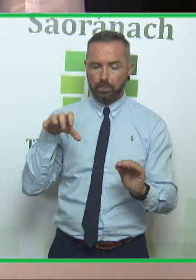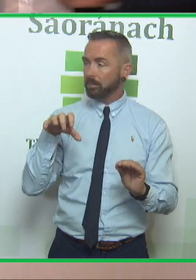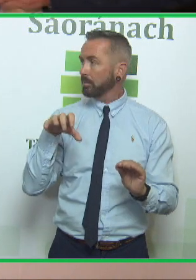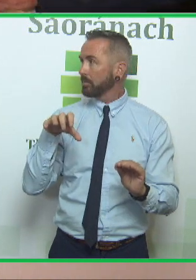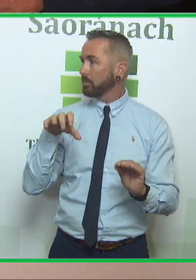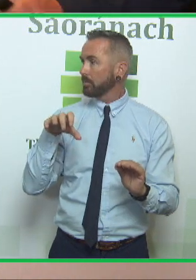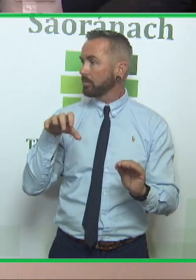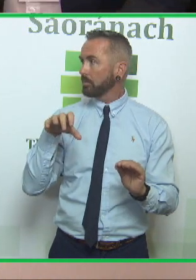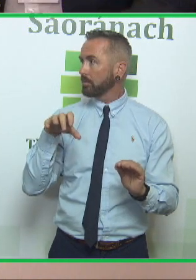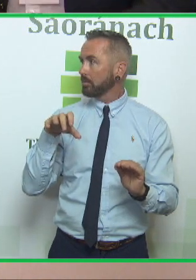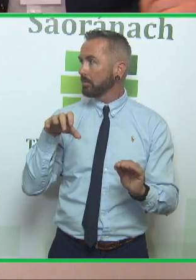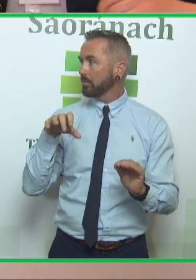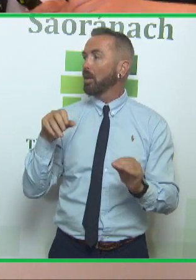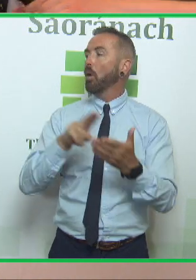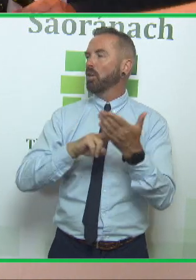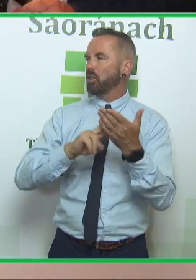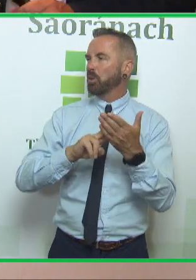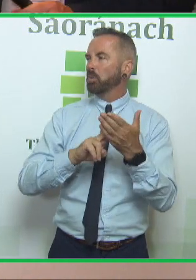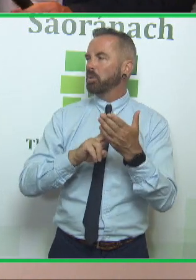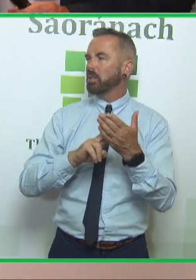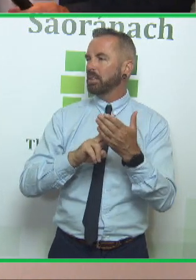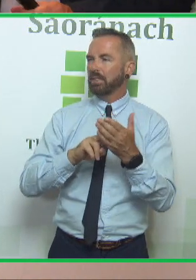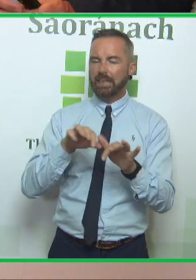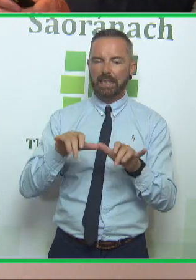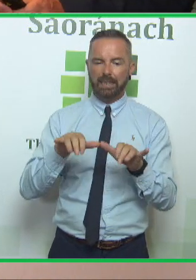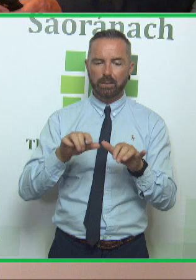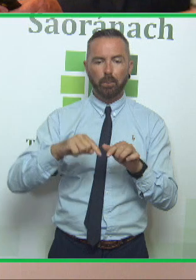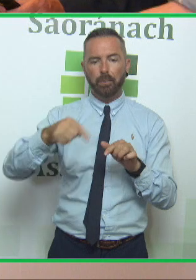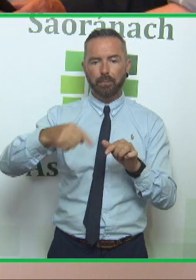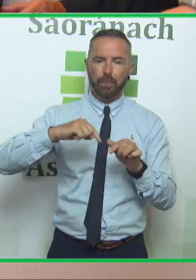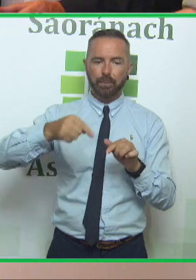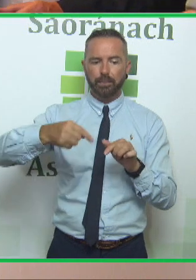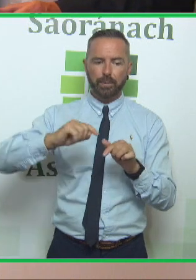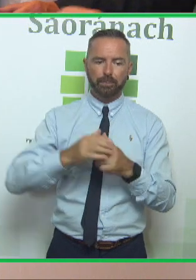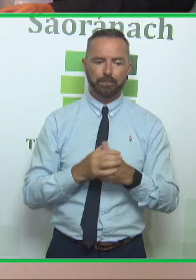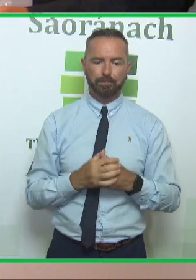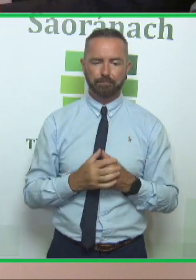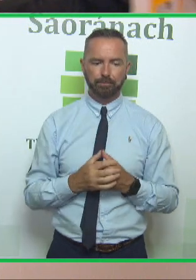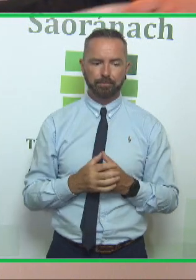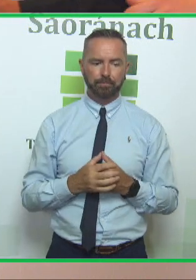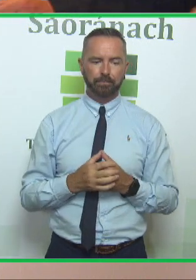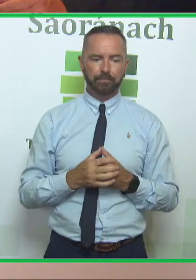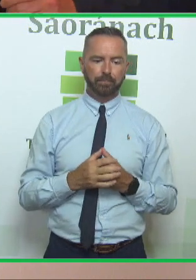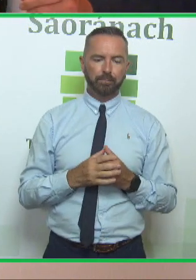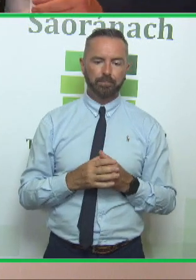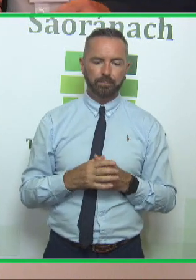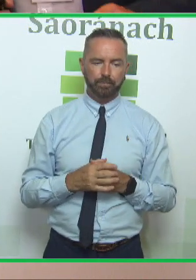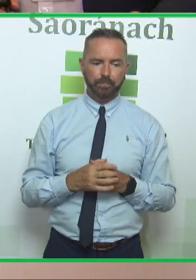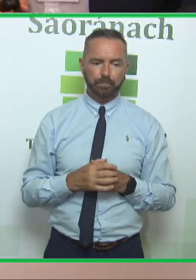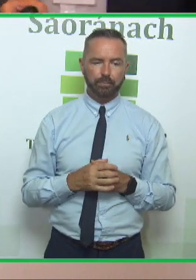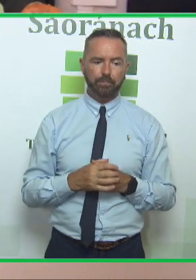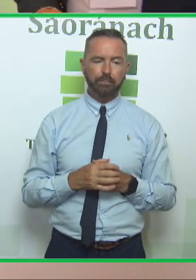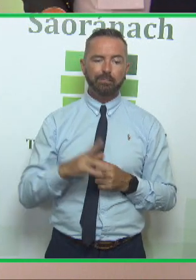on. With the next team, use the arrow. Sorry. Oh, it's that. There we go. Sorry. The team